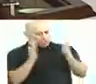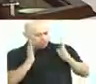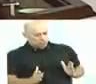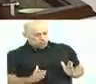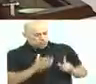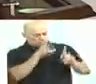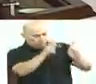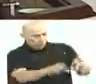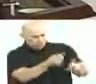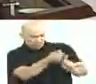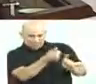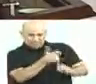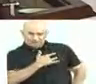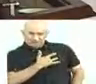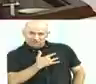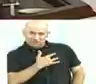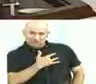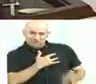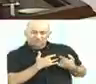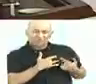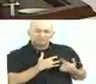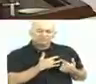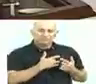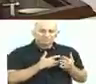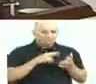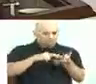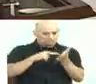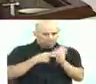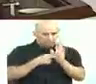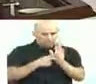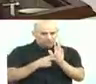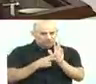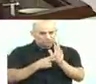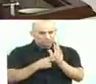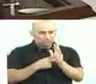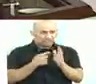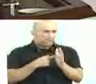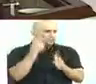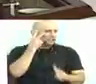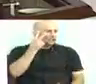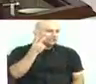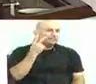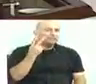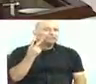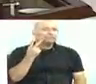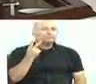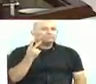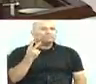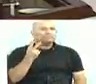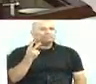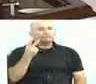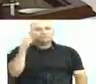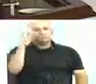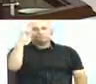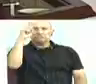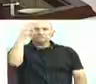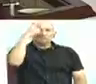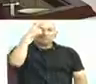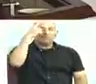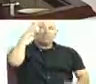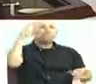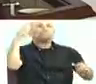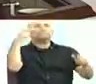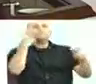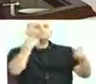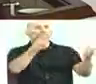offerers. And the sign that we see sometime on the road, where Uncle Sam has a sign calling me into